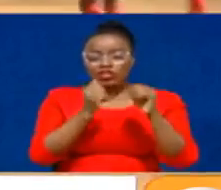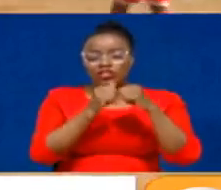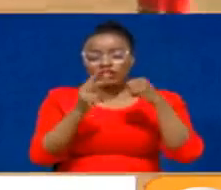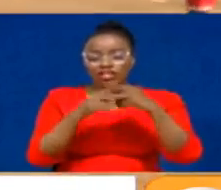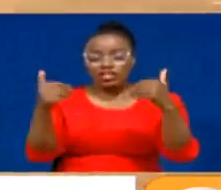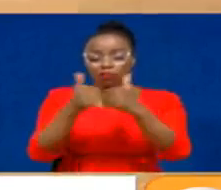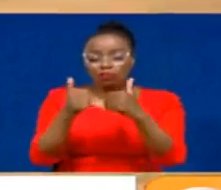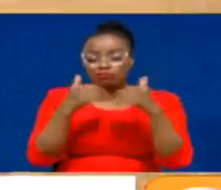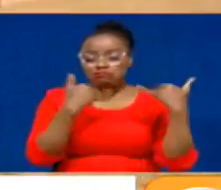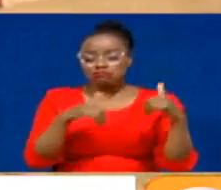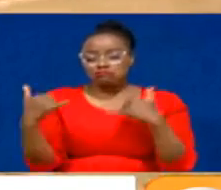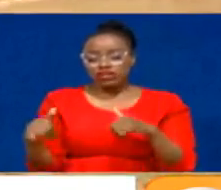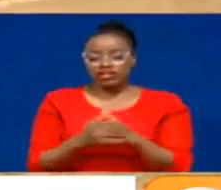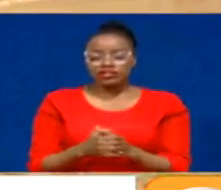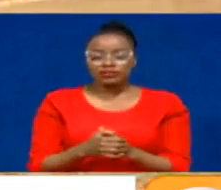17 matches played.